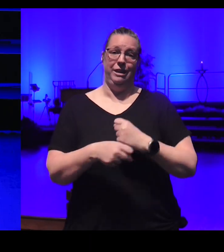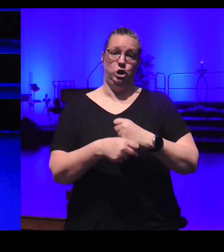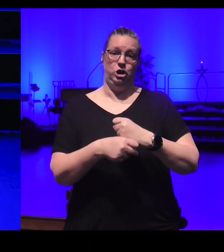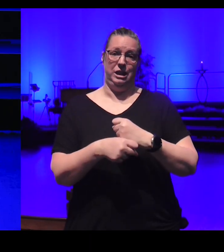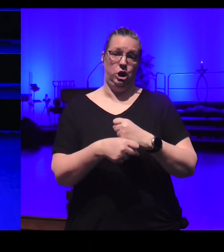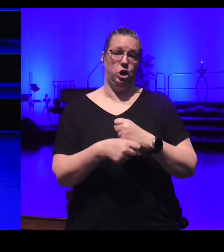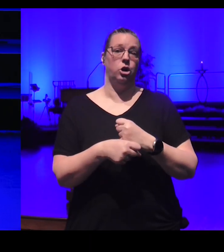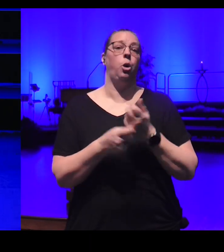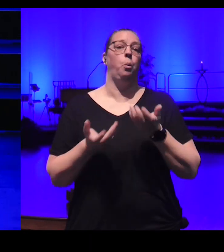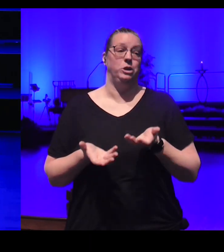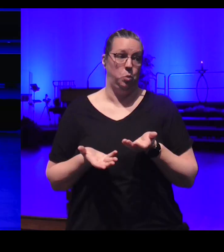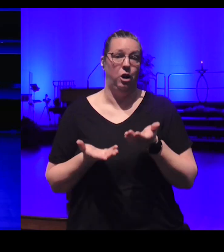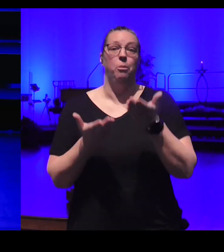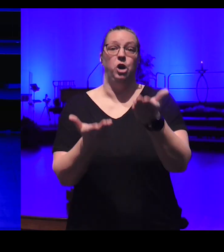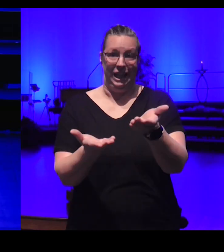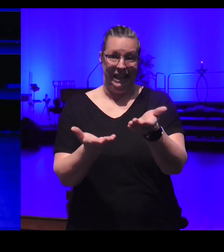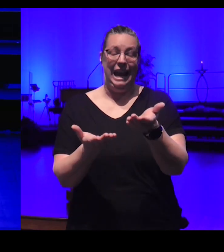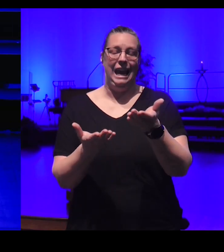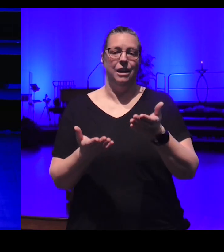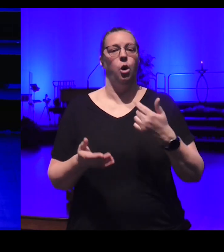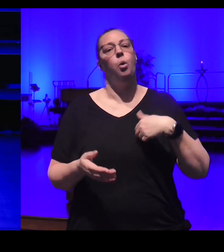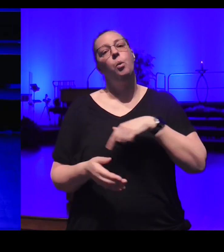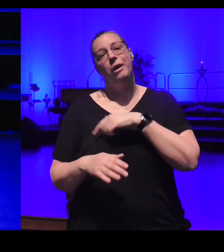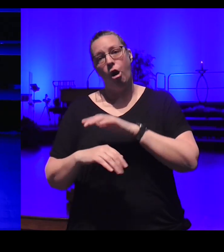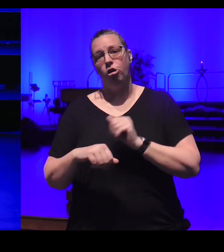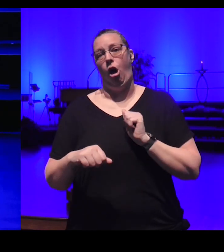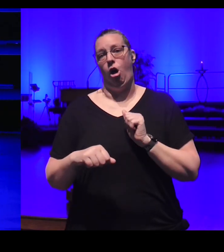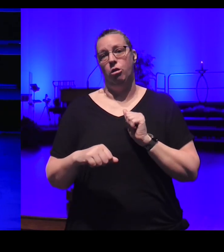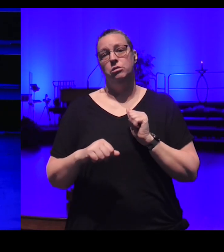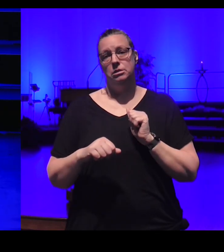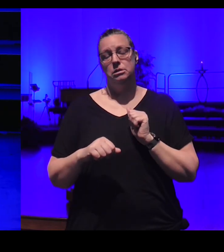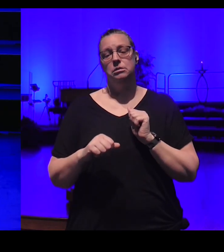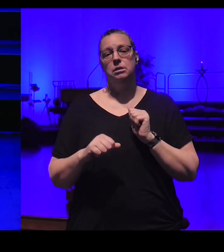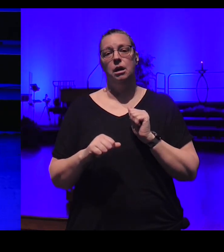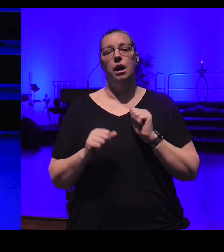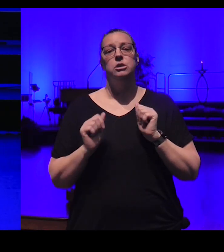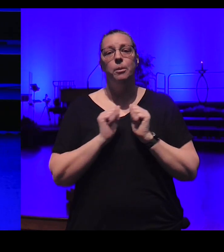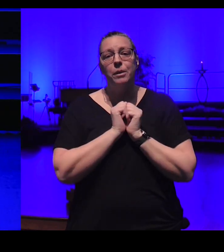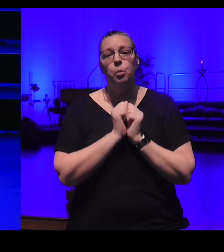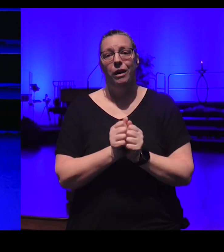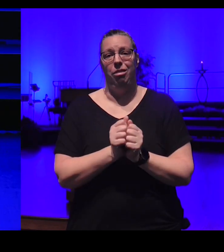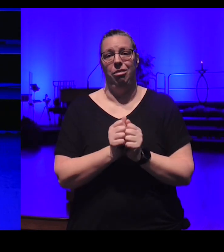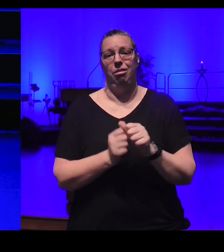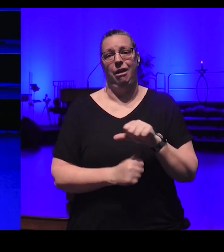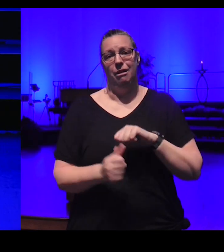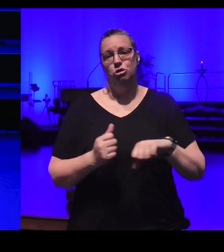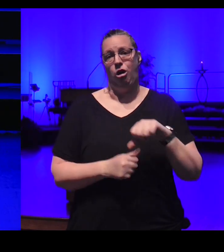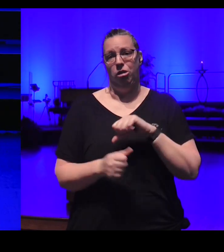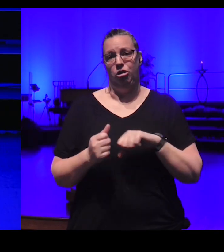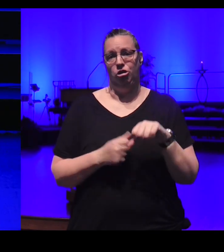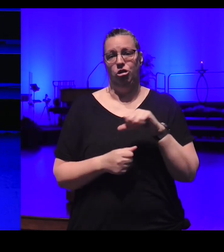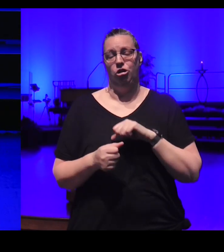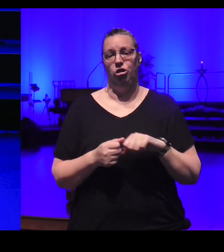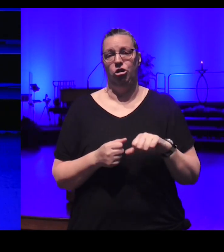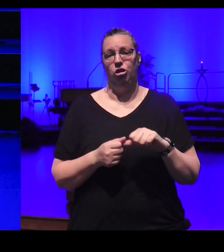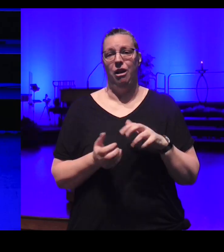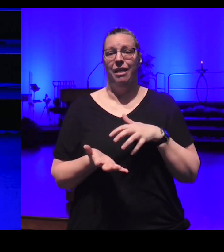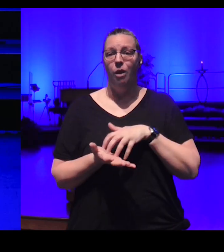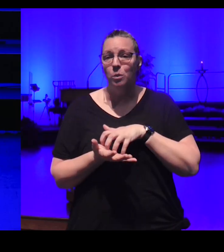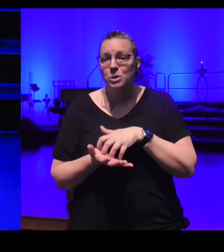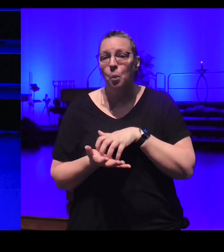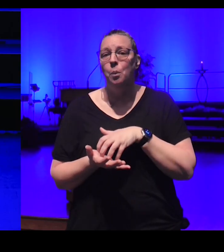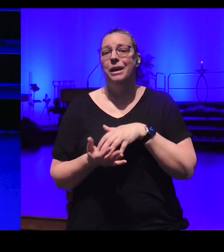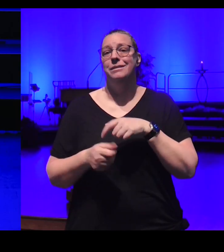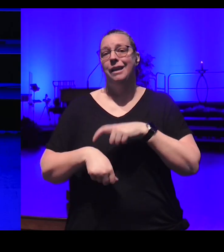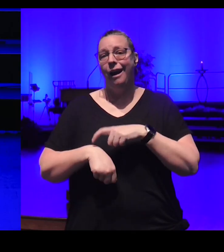which we're bringing forth. That's what we're called to do, is to be with each other in those frailties, in those parts